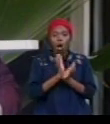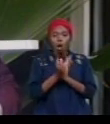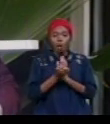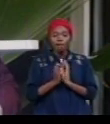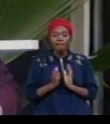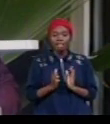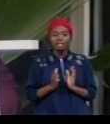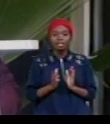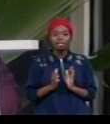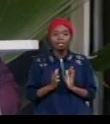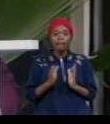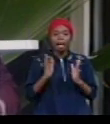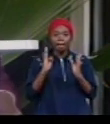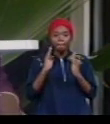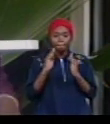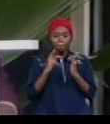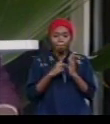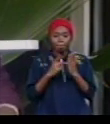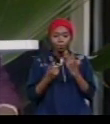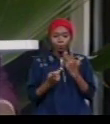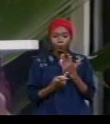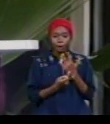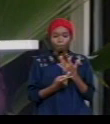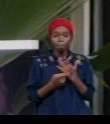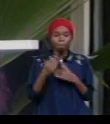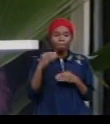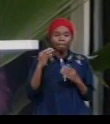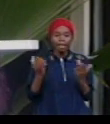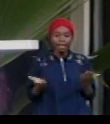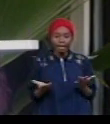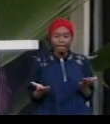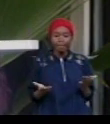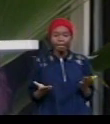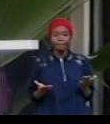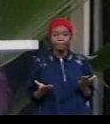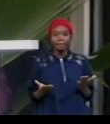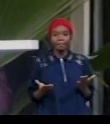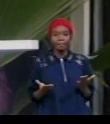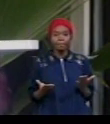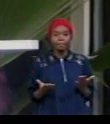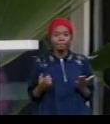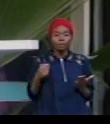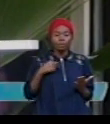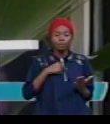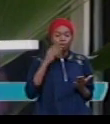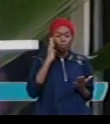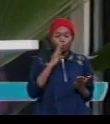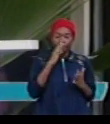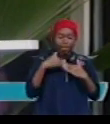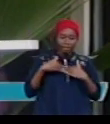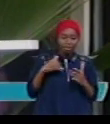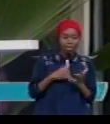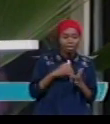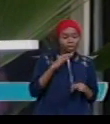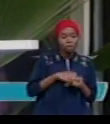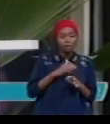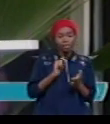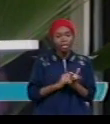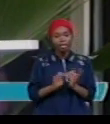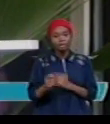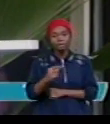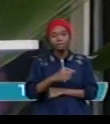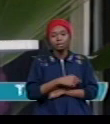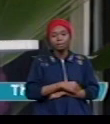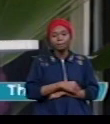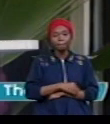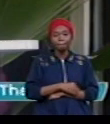banquets. In the Alpha location here, we'll be having it on that very date,